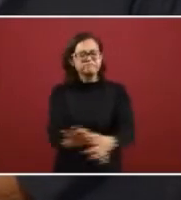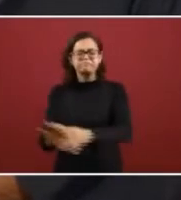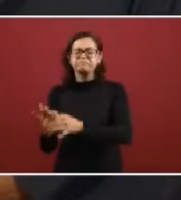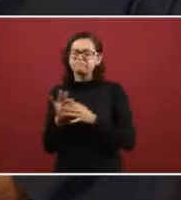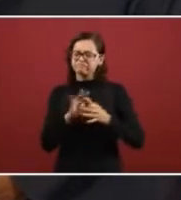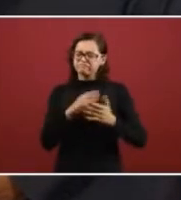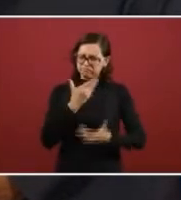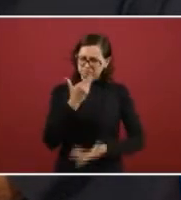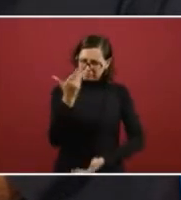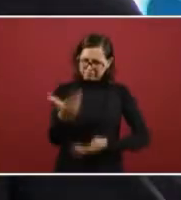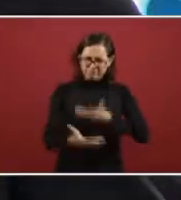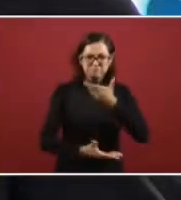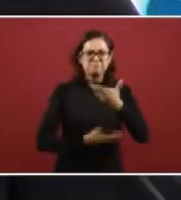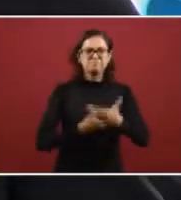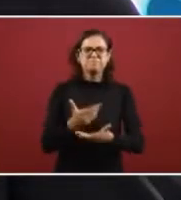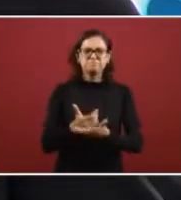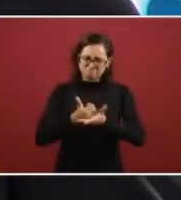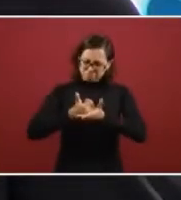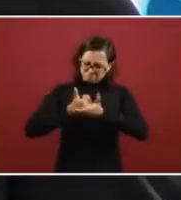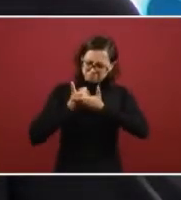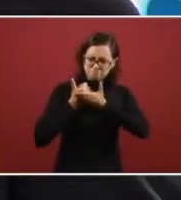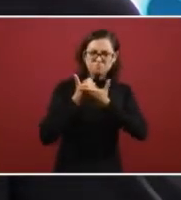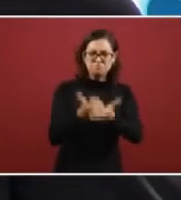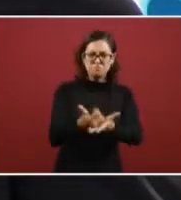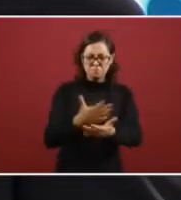and services